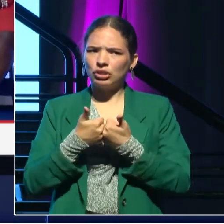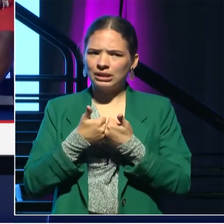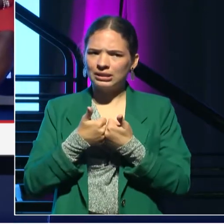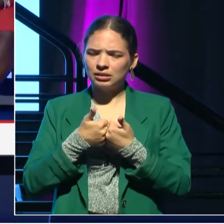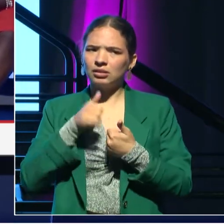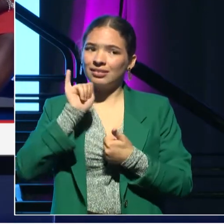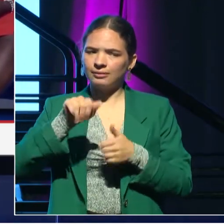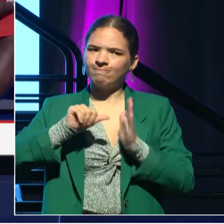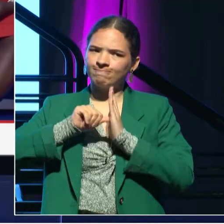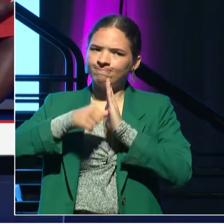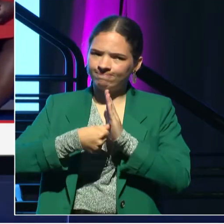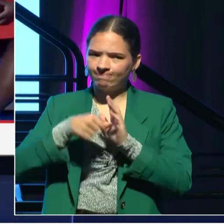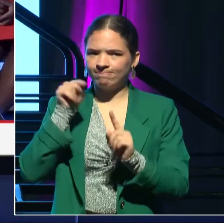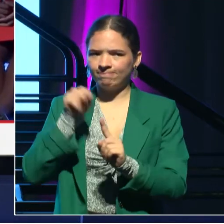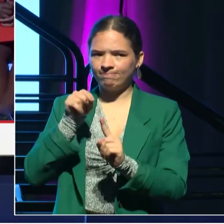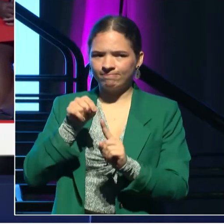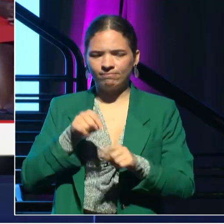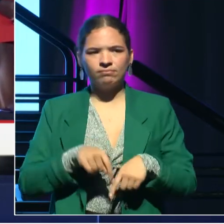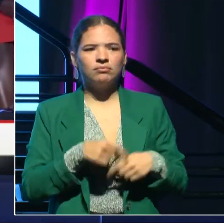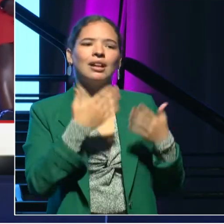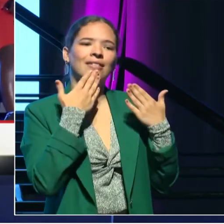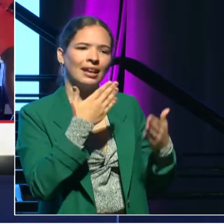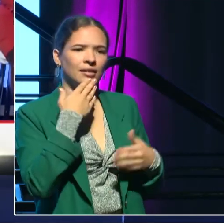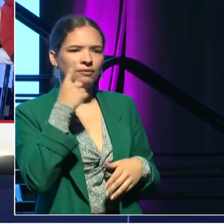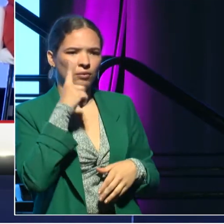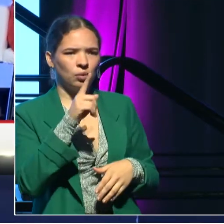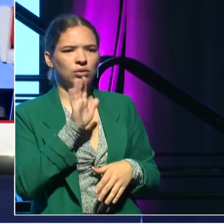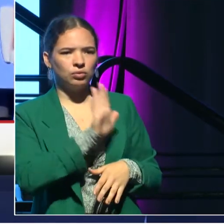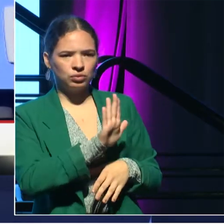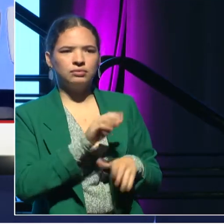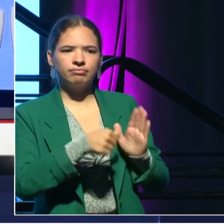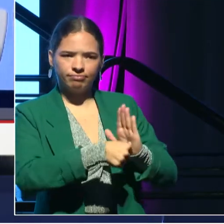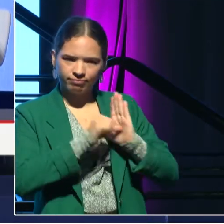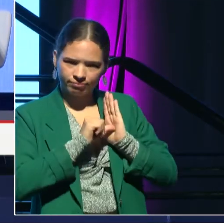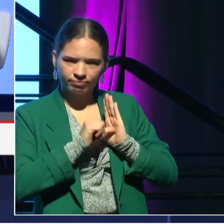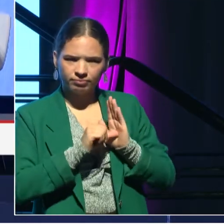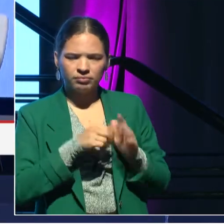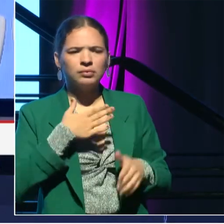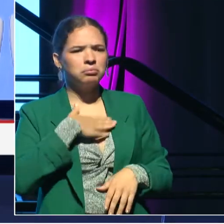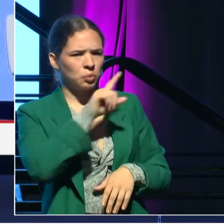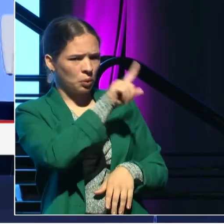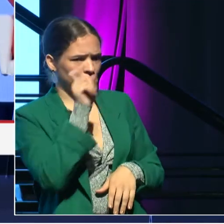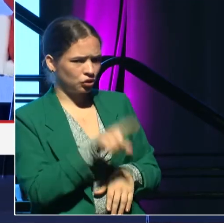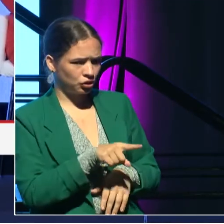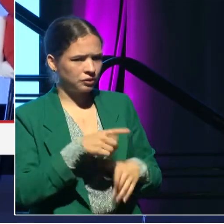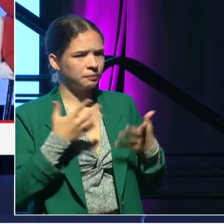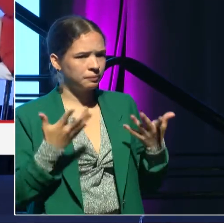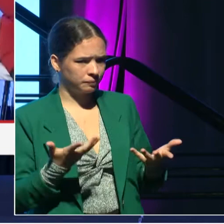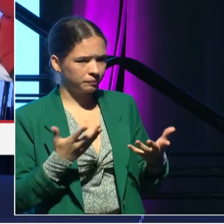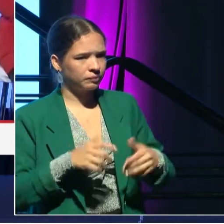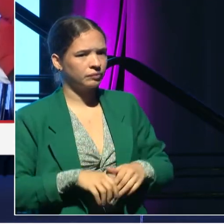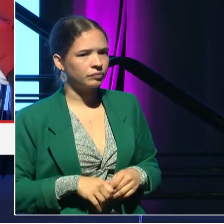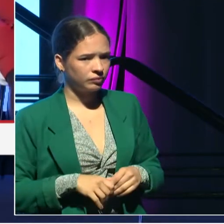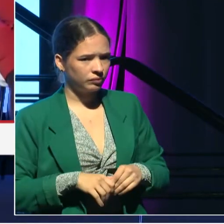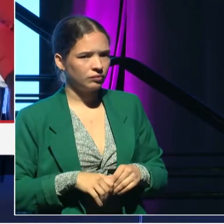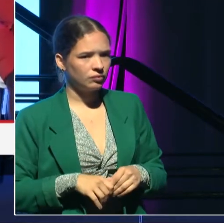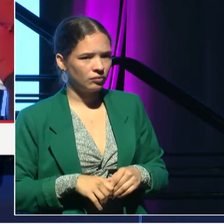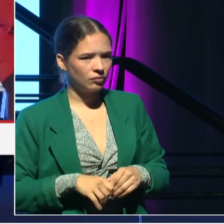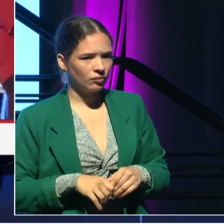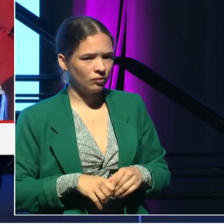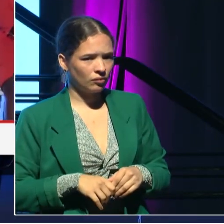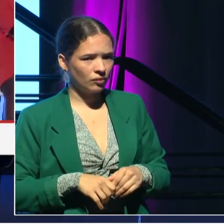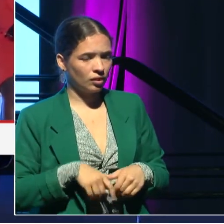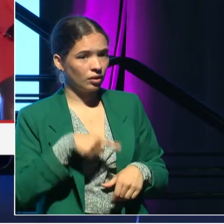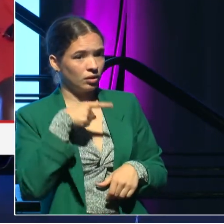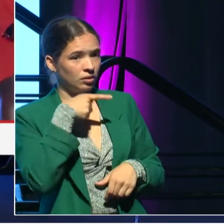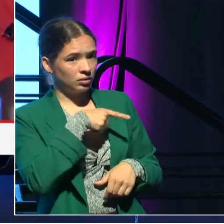know, thank you so much for underscoring that. And I have a question for you. Do you think that